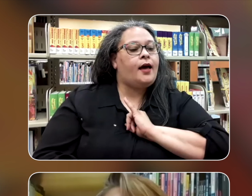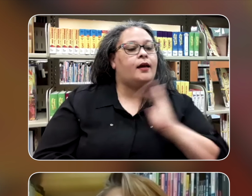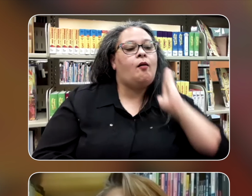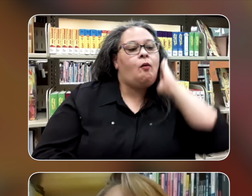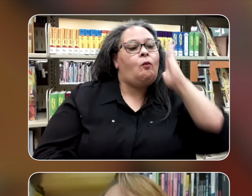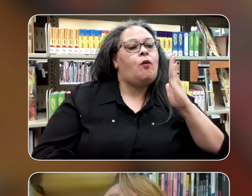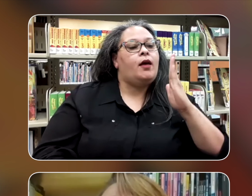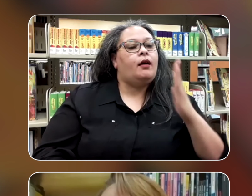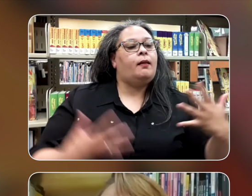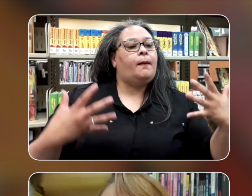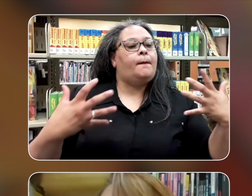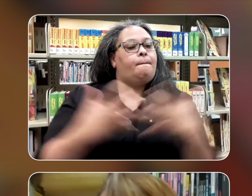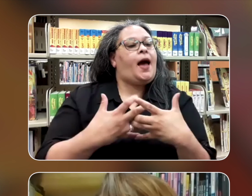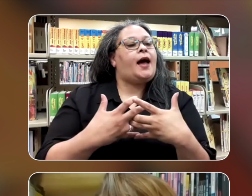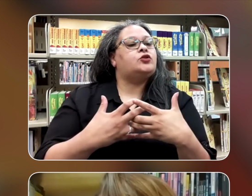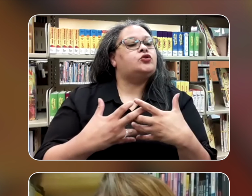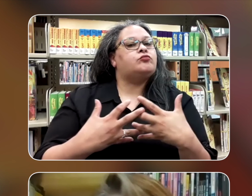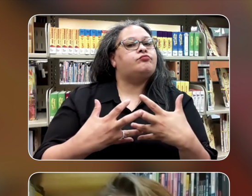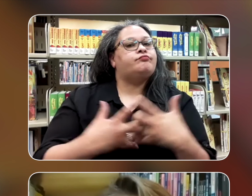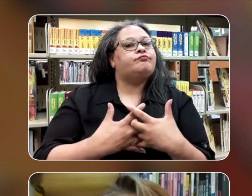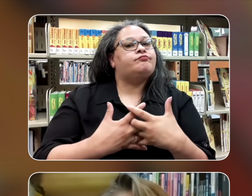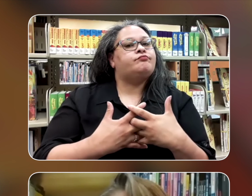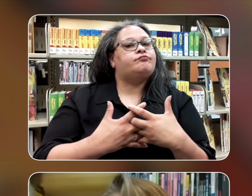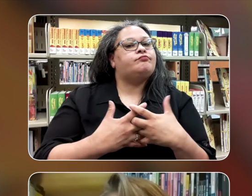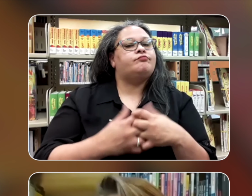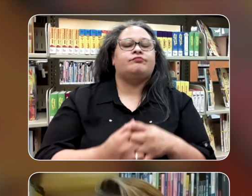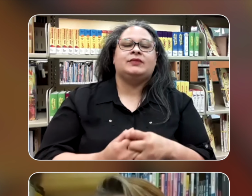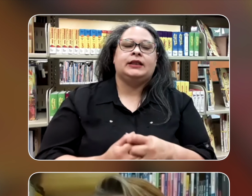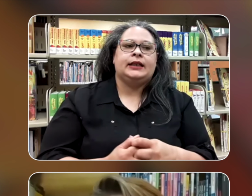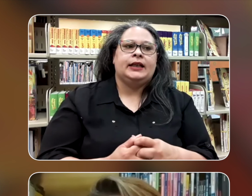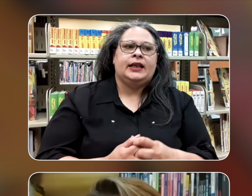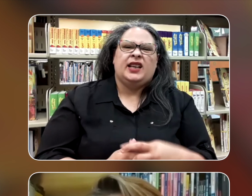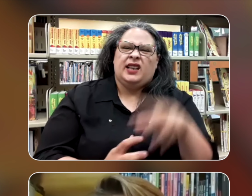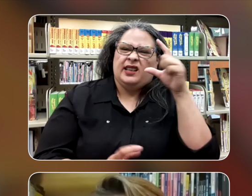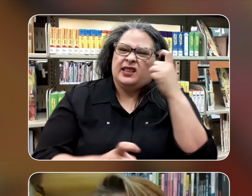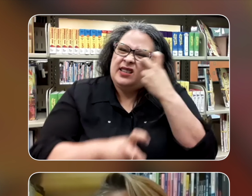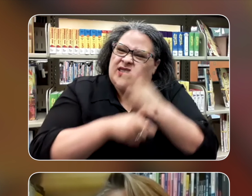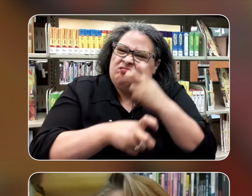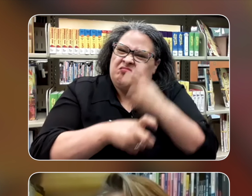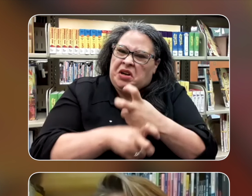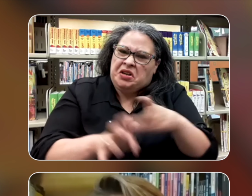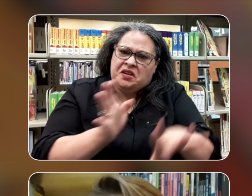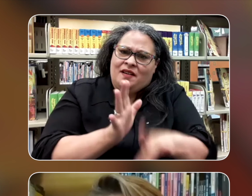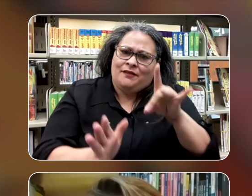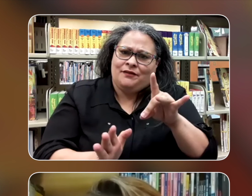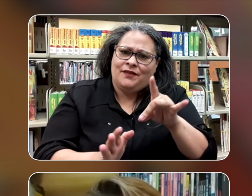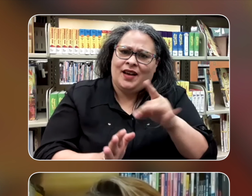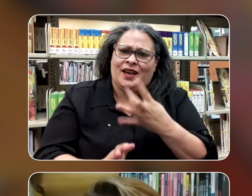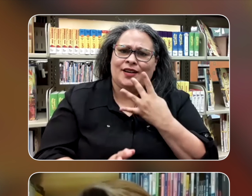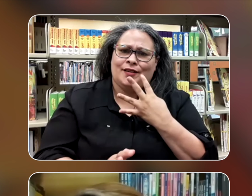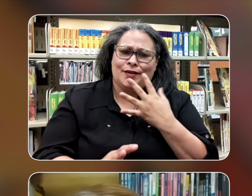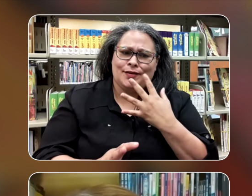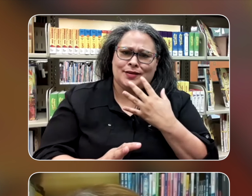McDonald, will match. It's a little hard to find clothes that are all the same color.